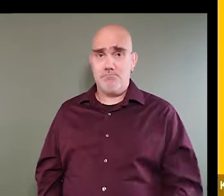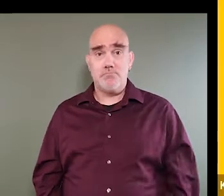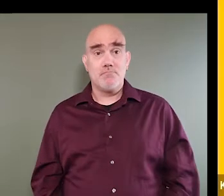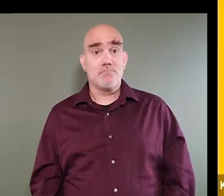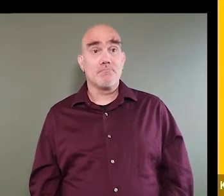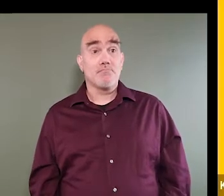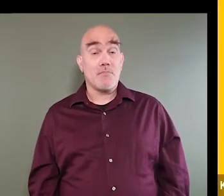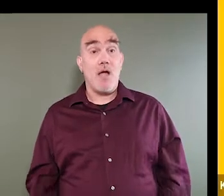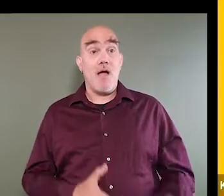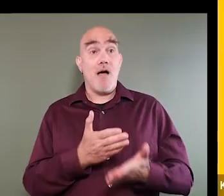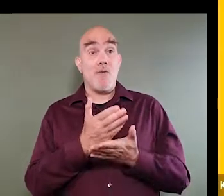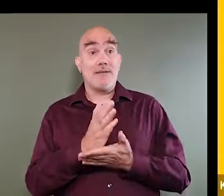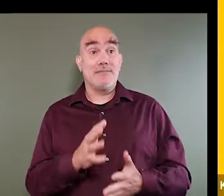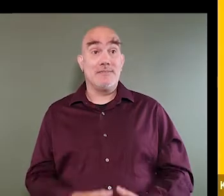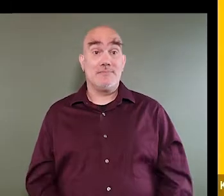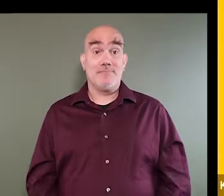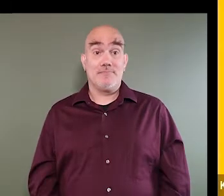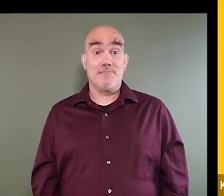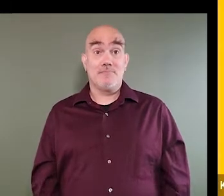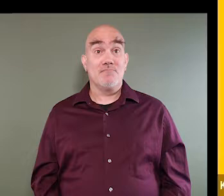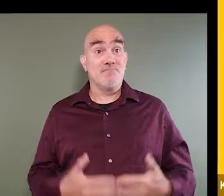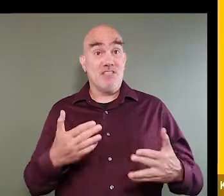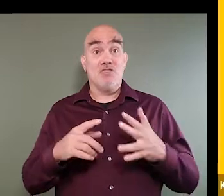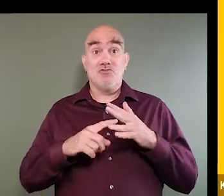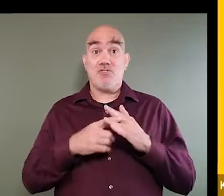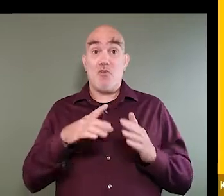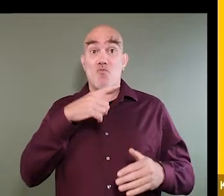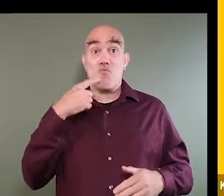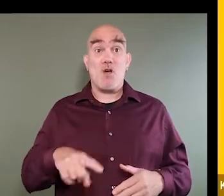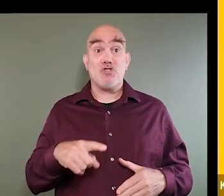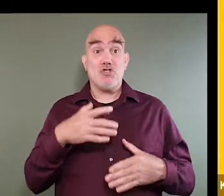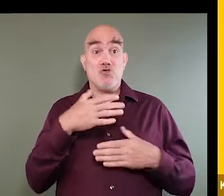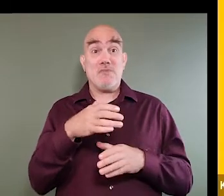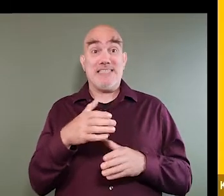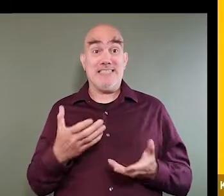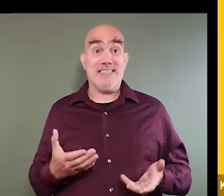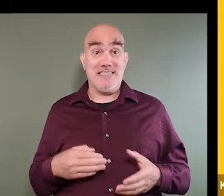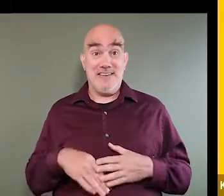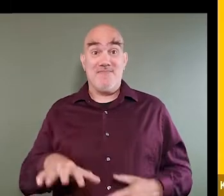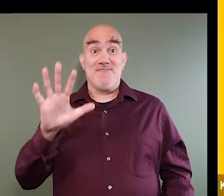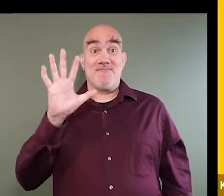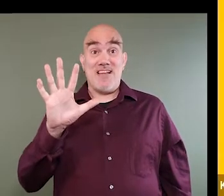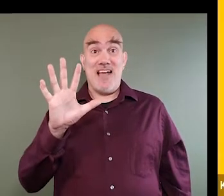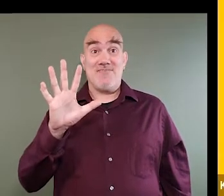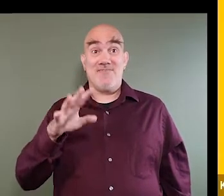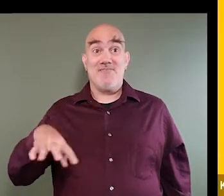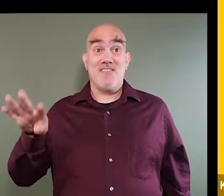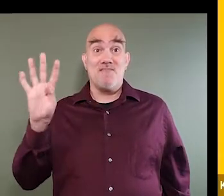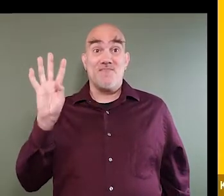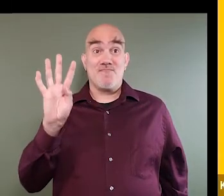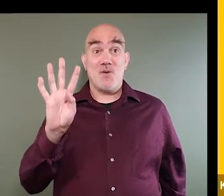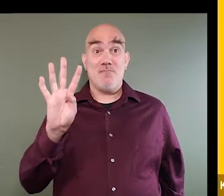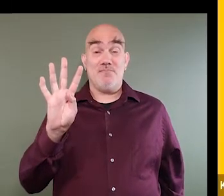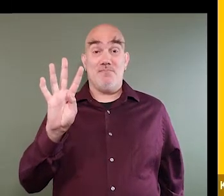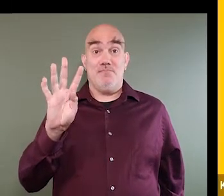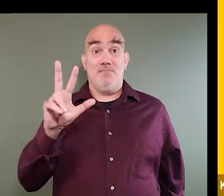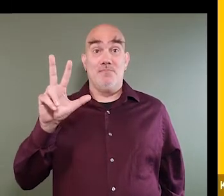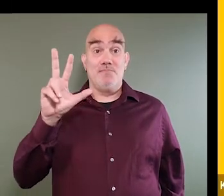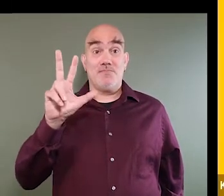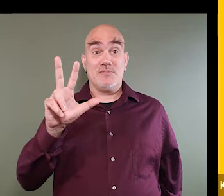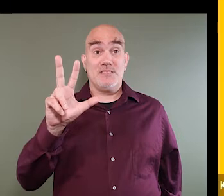All right. Let's hit these Russian twists. In 5, 4,